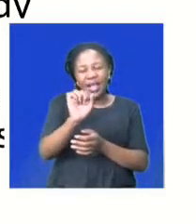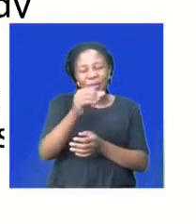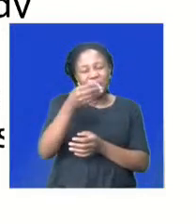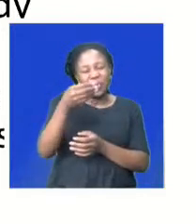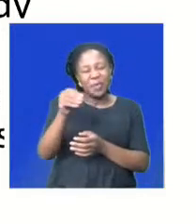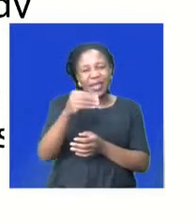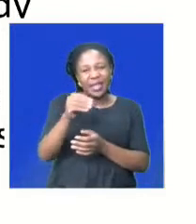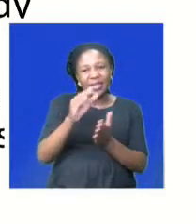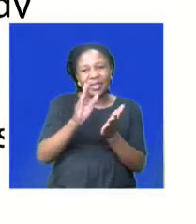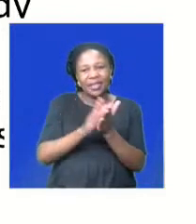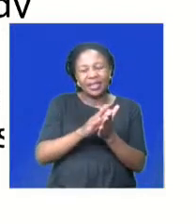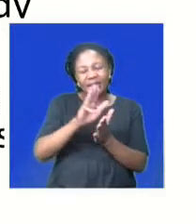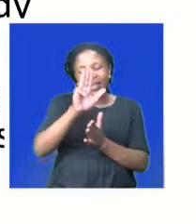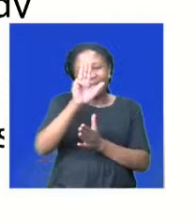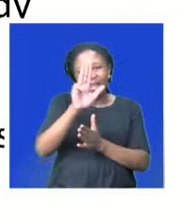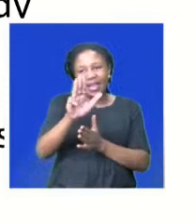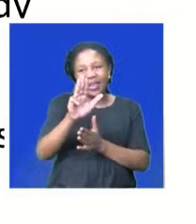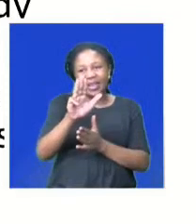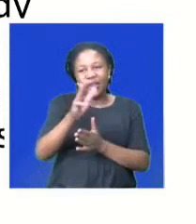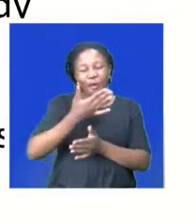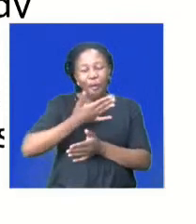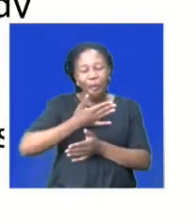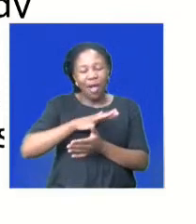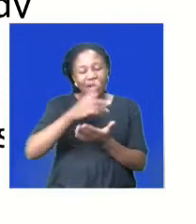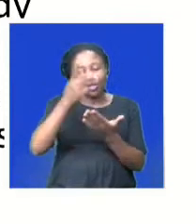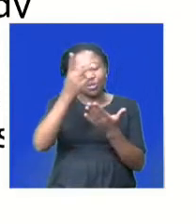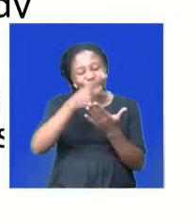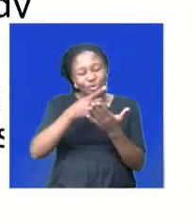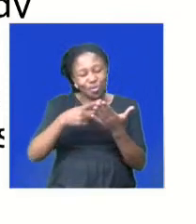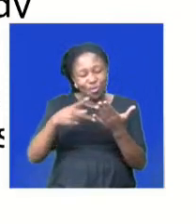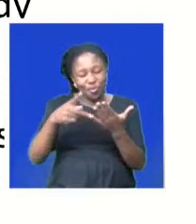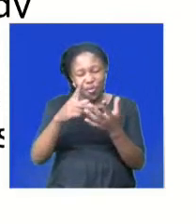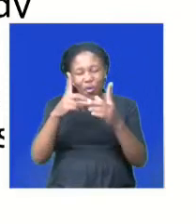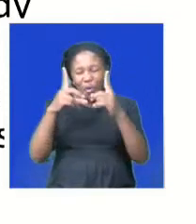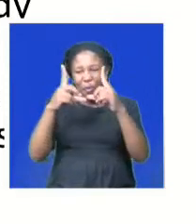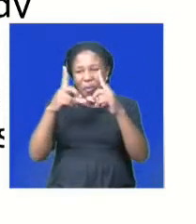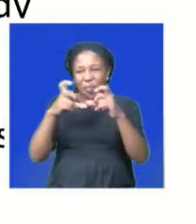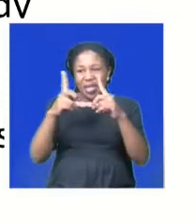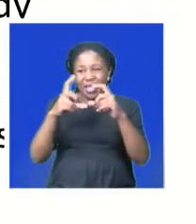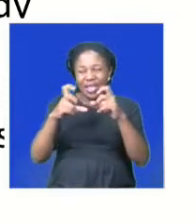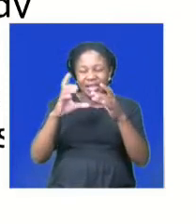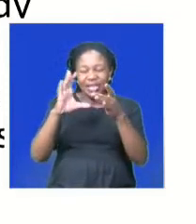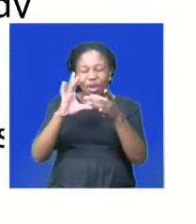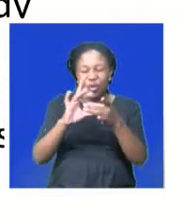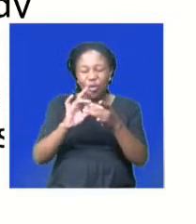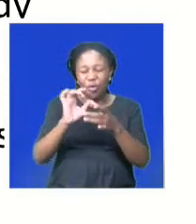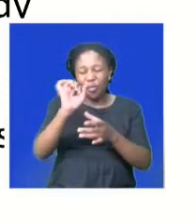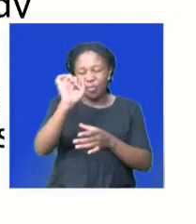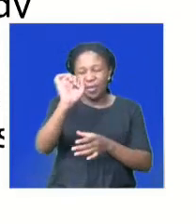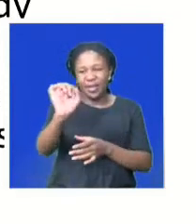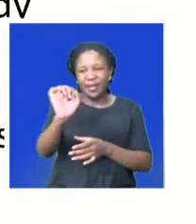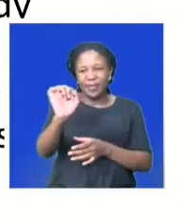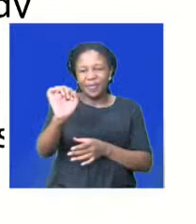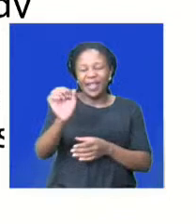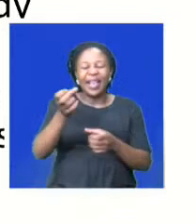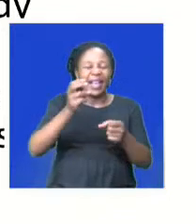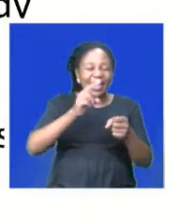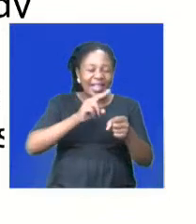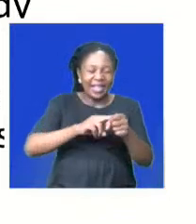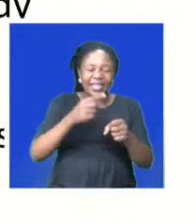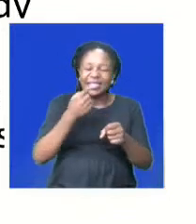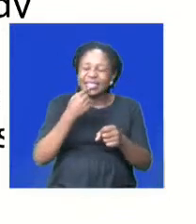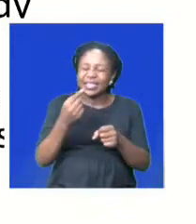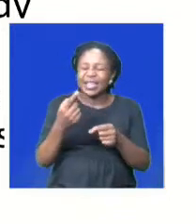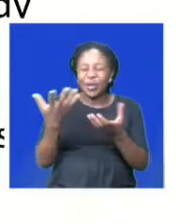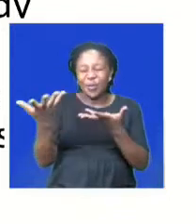draw a picture of your home and say where it is. You mentioned whether it is